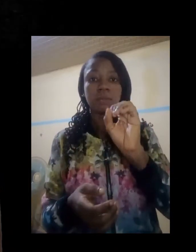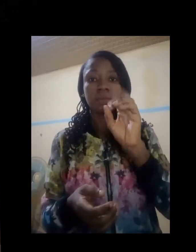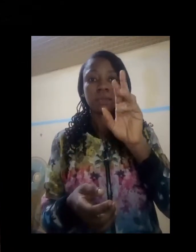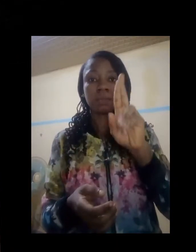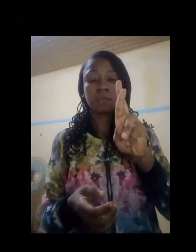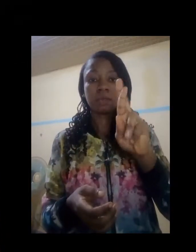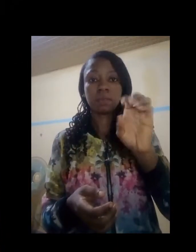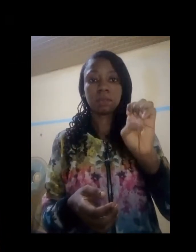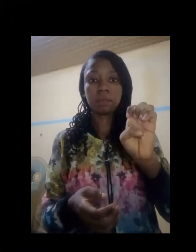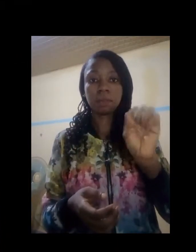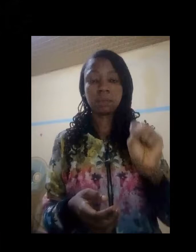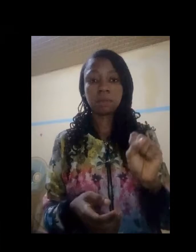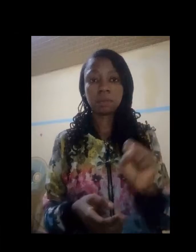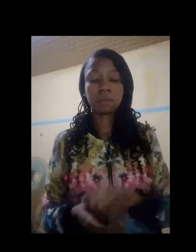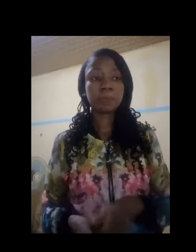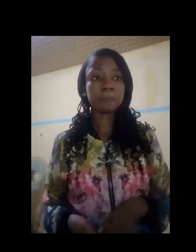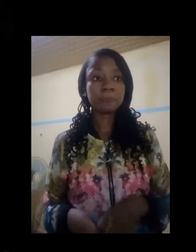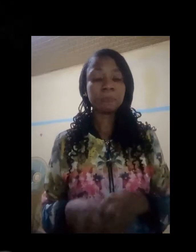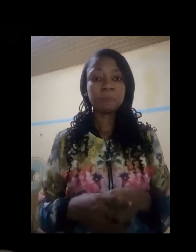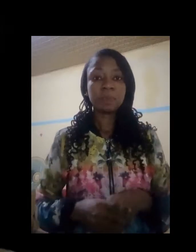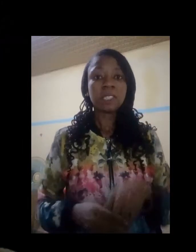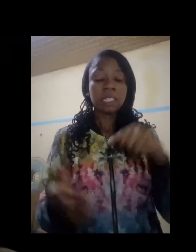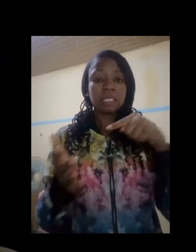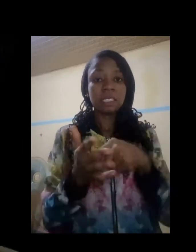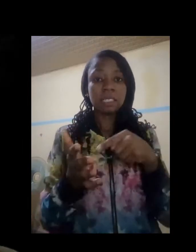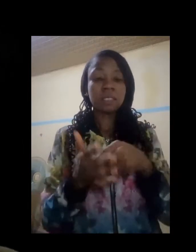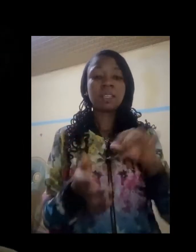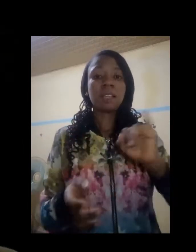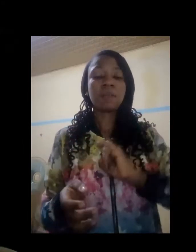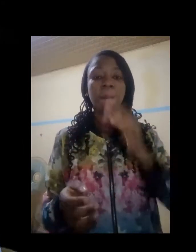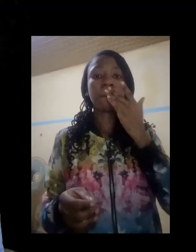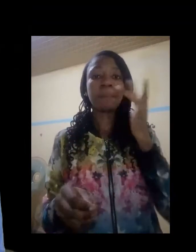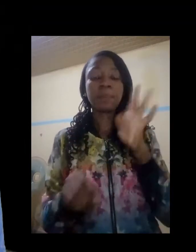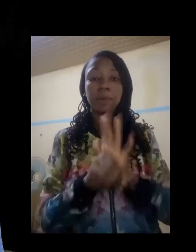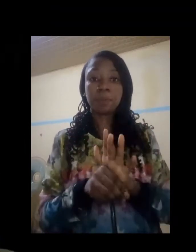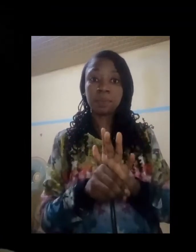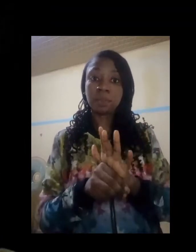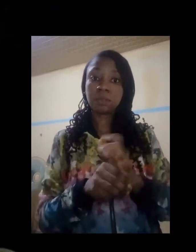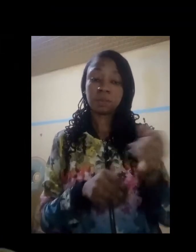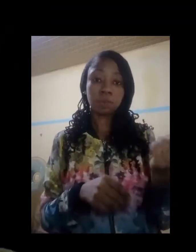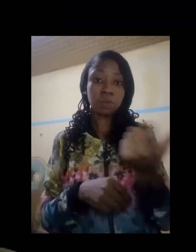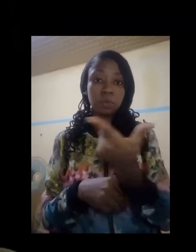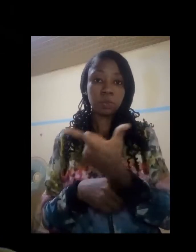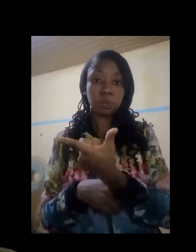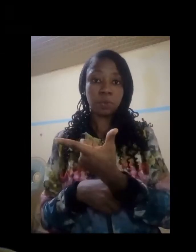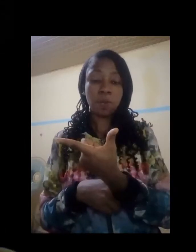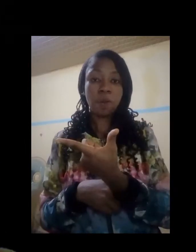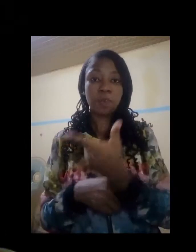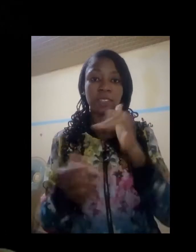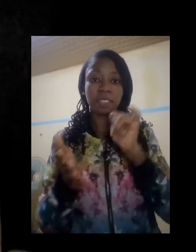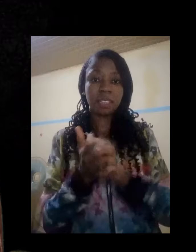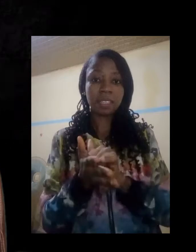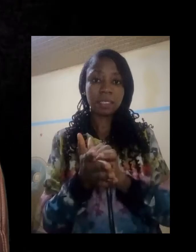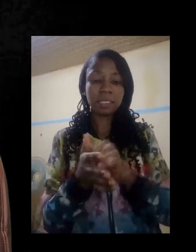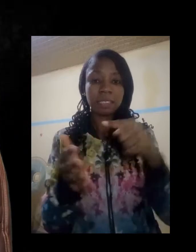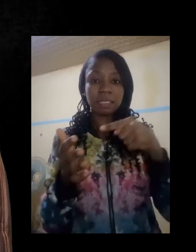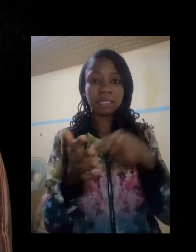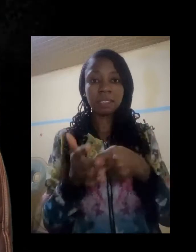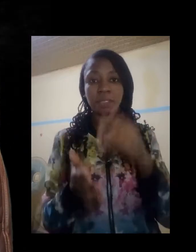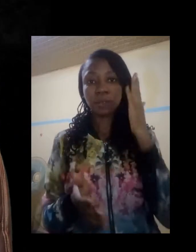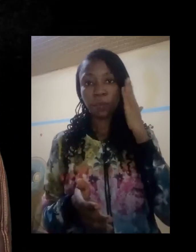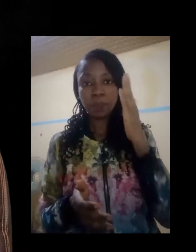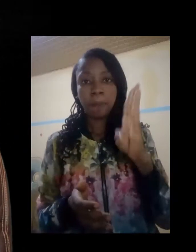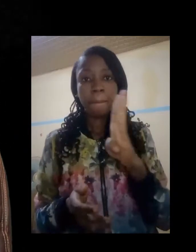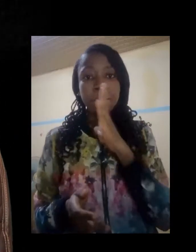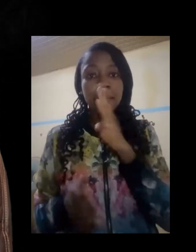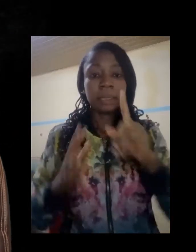When we started this course, we promised ourselves and we promised you all that